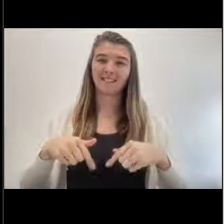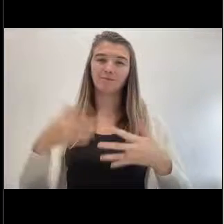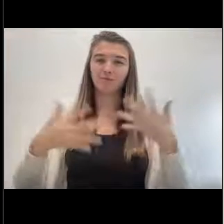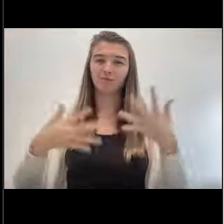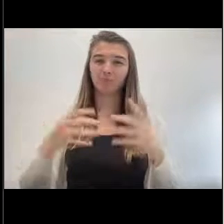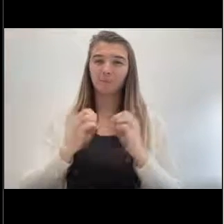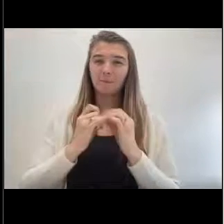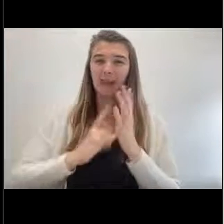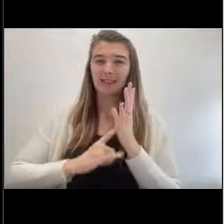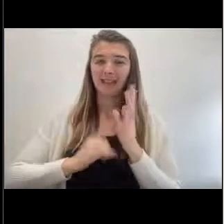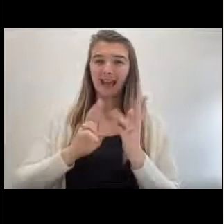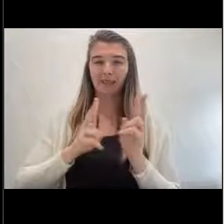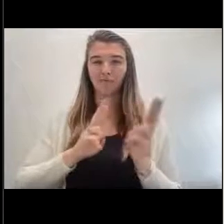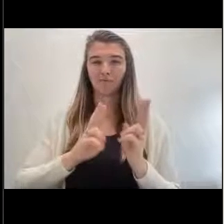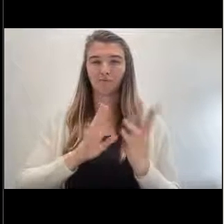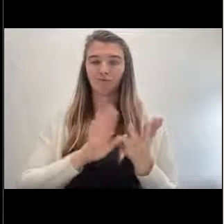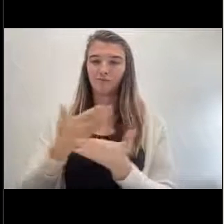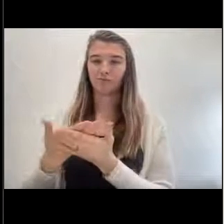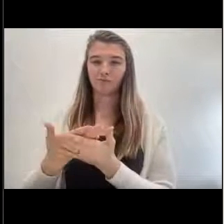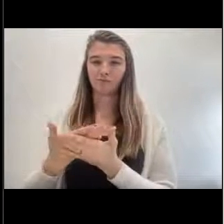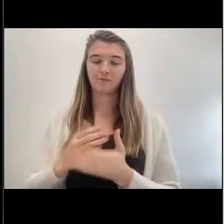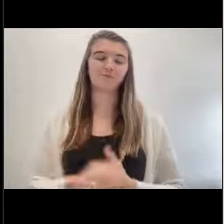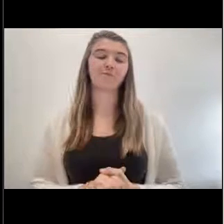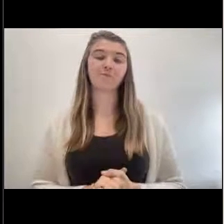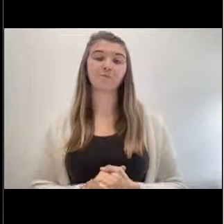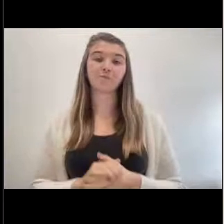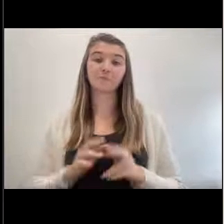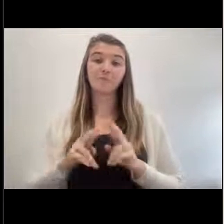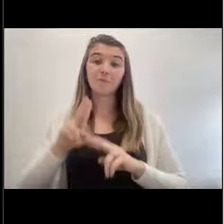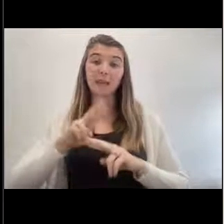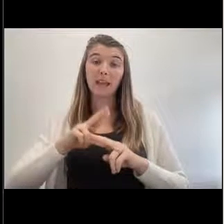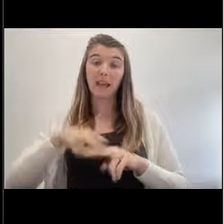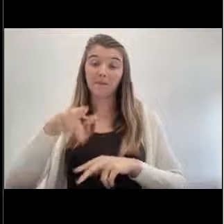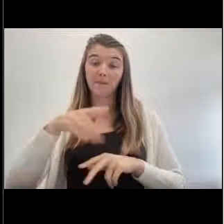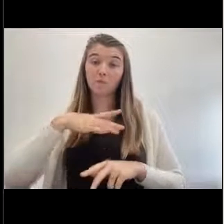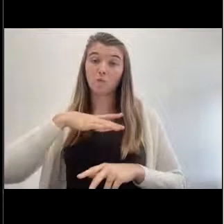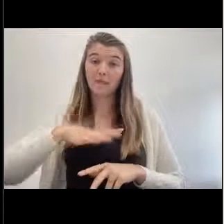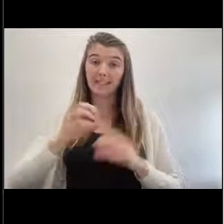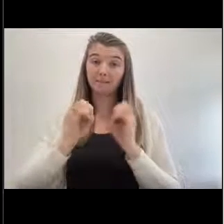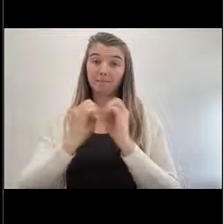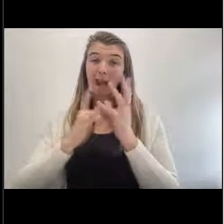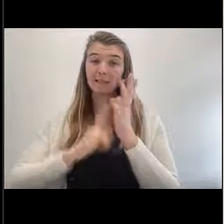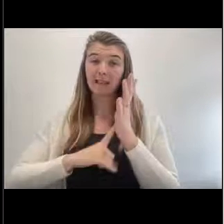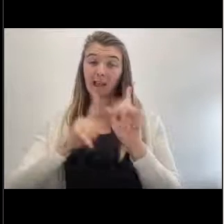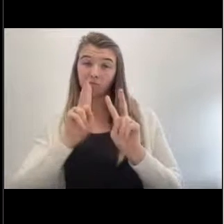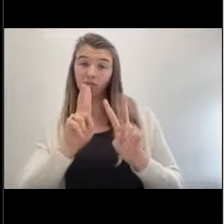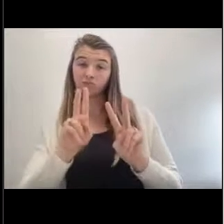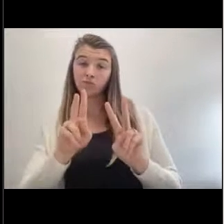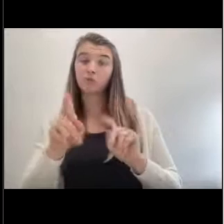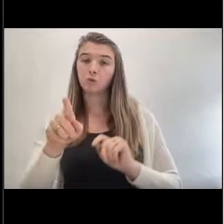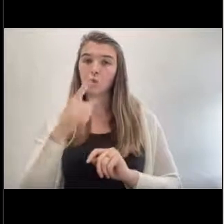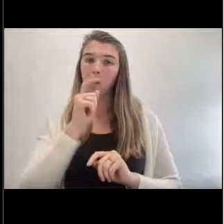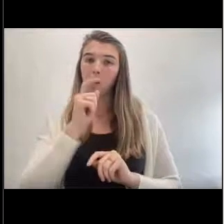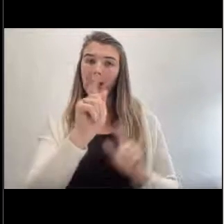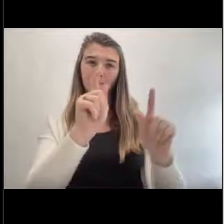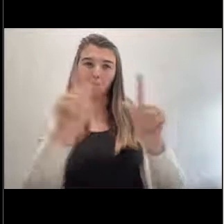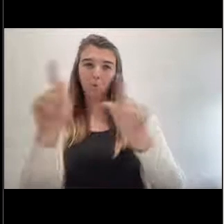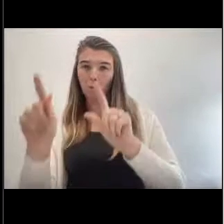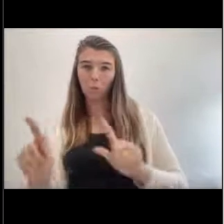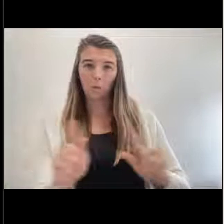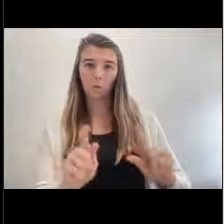doing BSL interpretation. If you need her services, then you will find that you can move the webcams around, you can